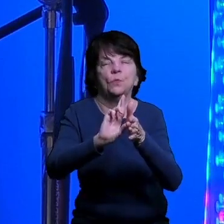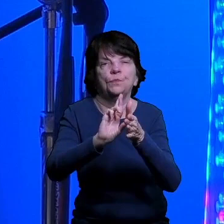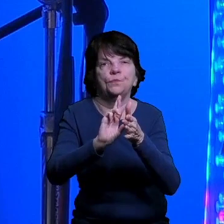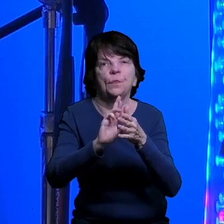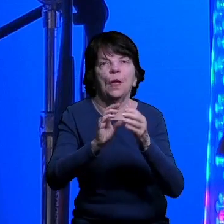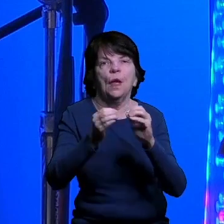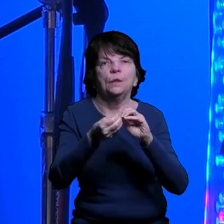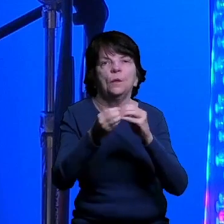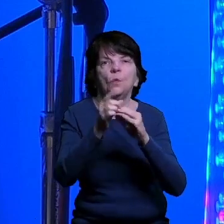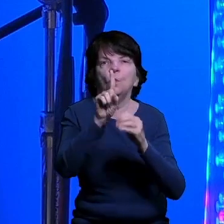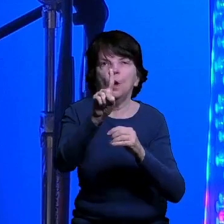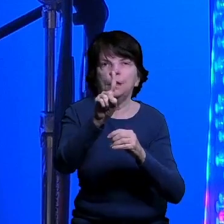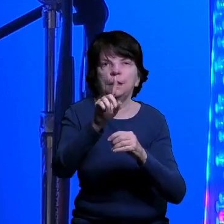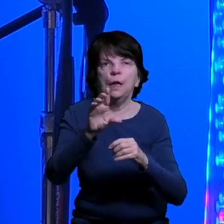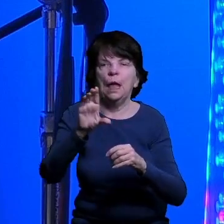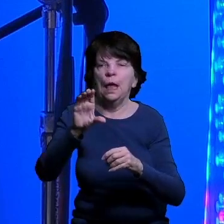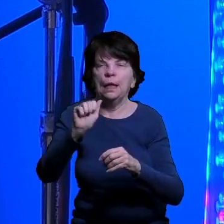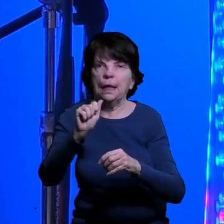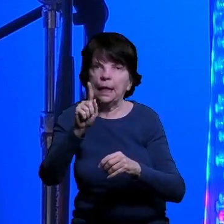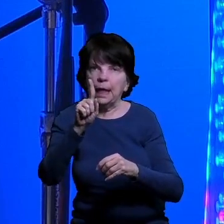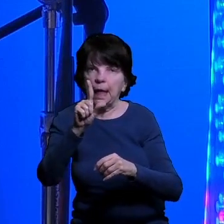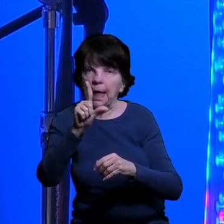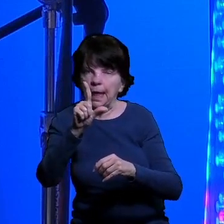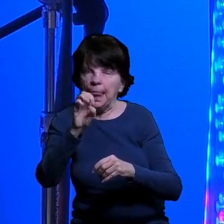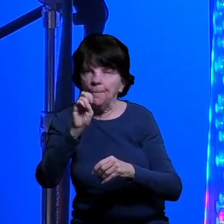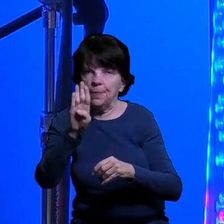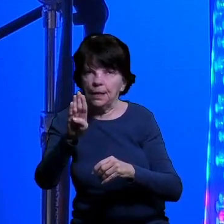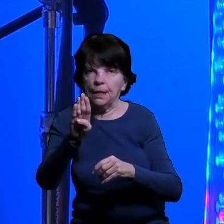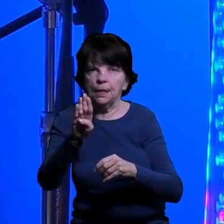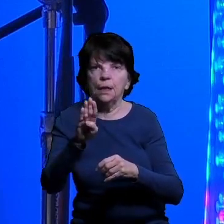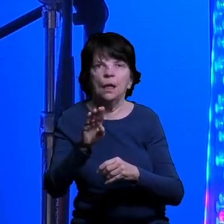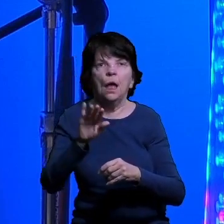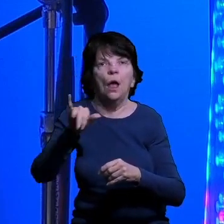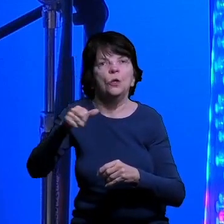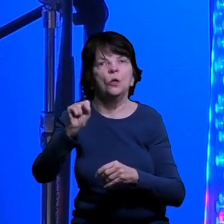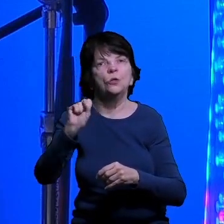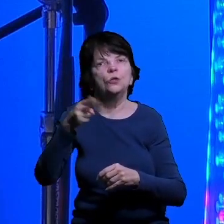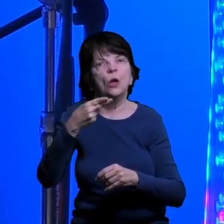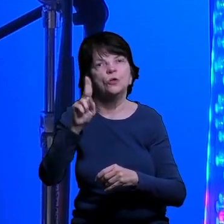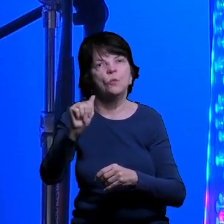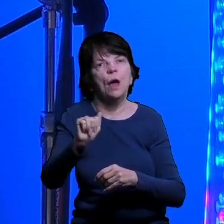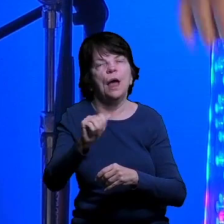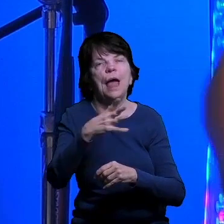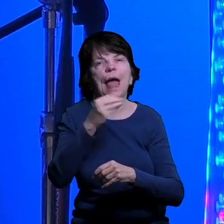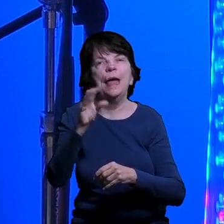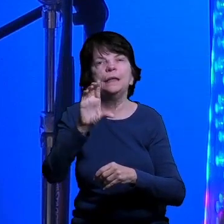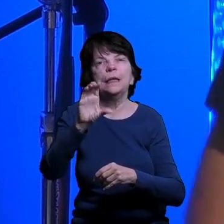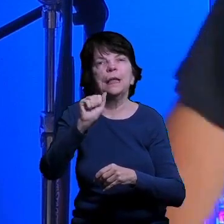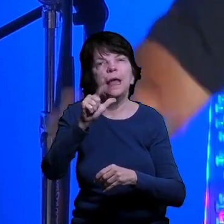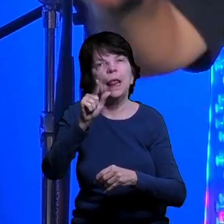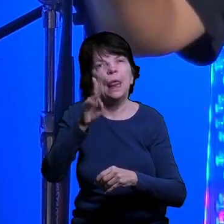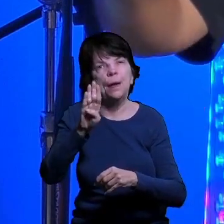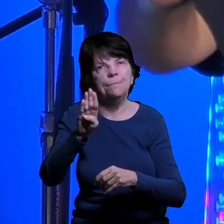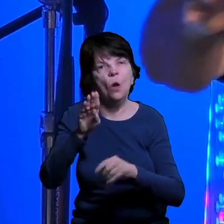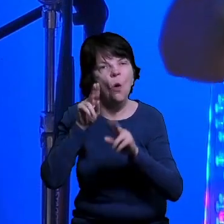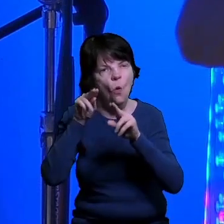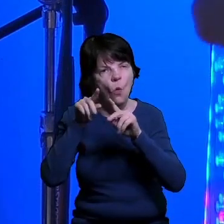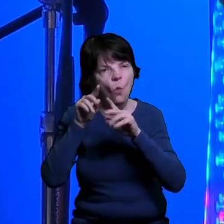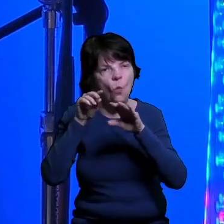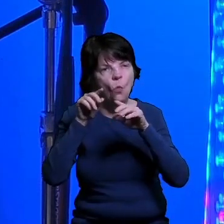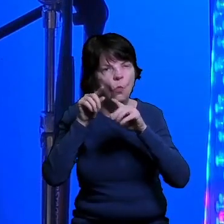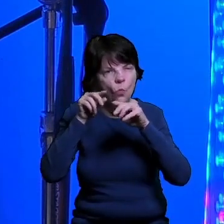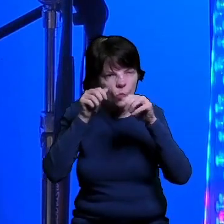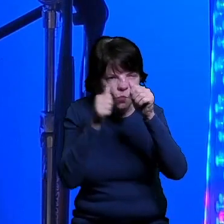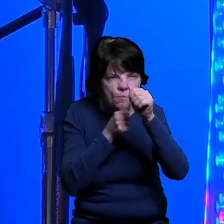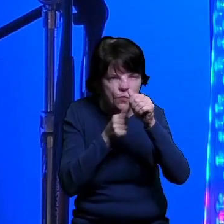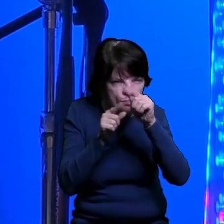we looked at Caleb. It was Joshua and Caleb that went in to the promised land. They spied out the land. They